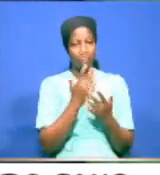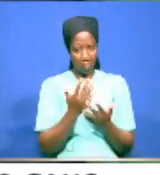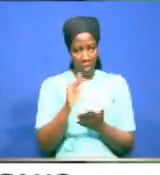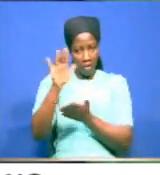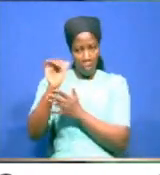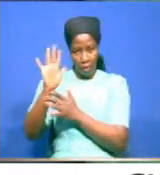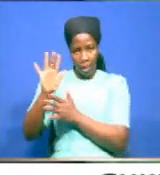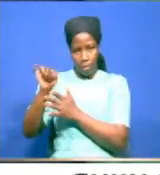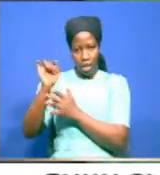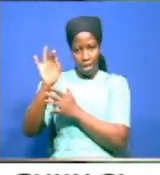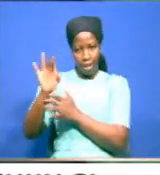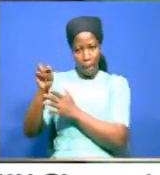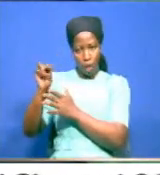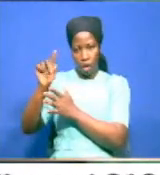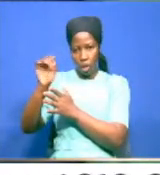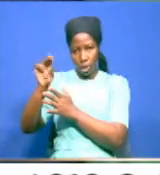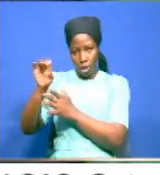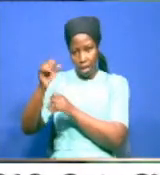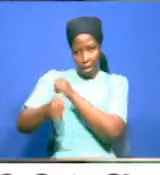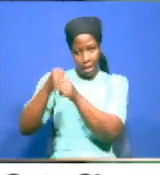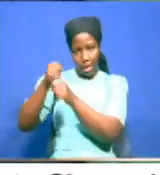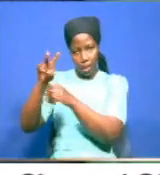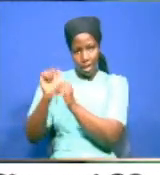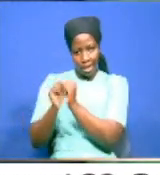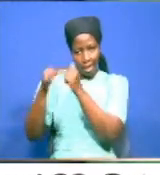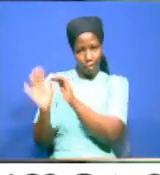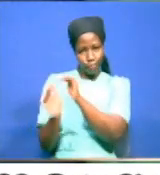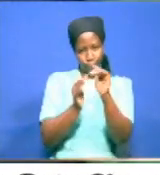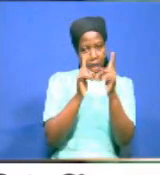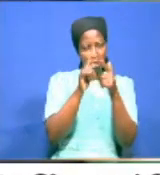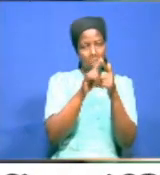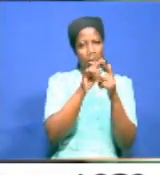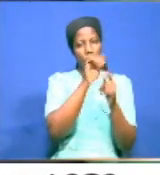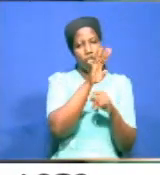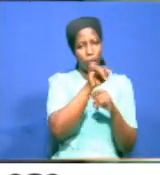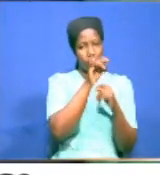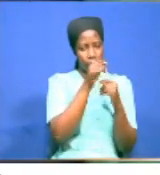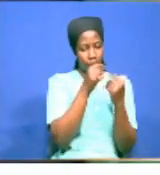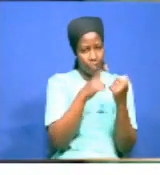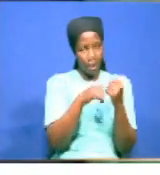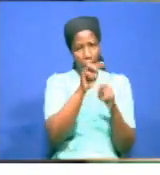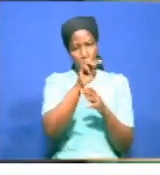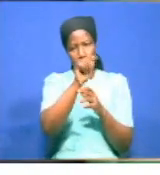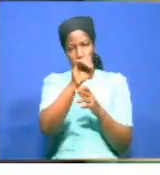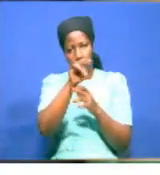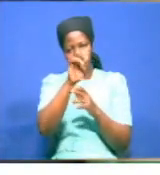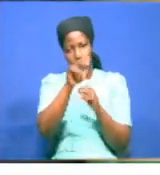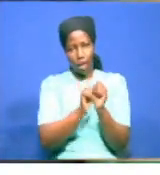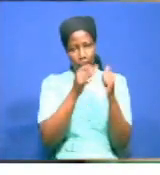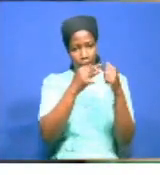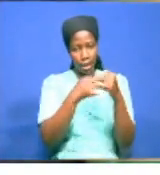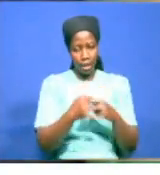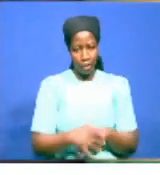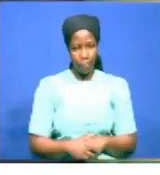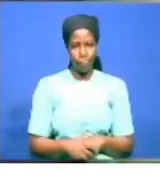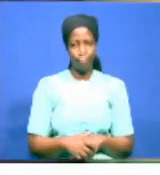5.3 million tons in 2018 to 4.6 million tons in 2019, further exacerbating the underperformance